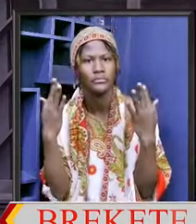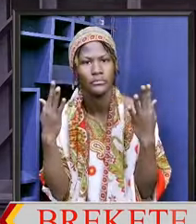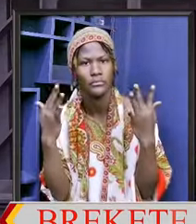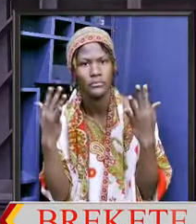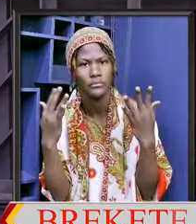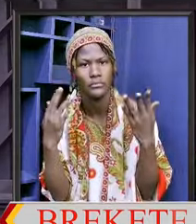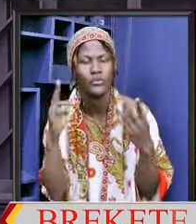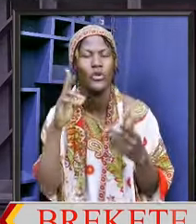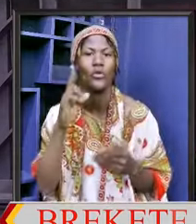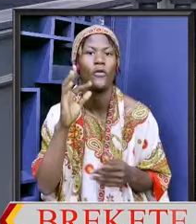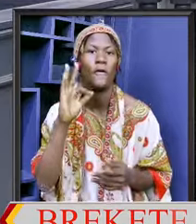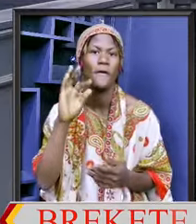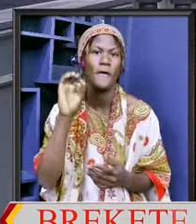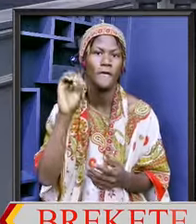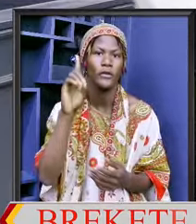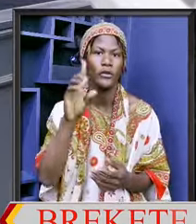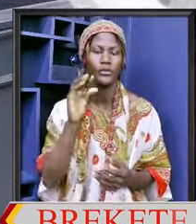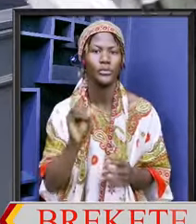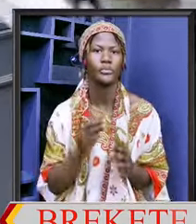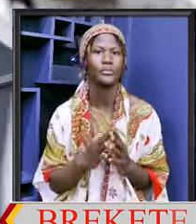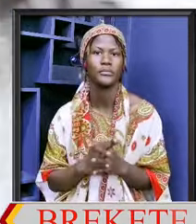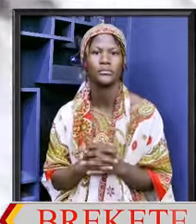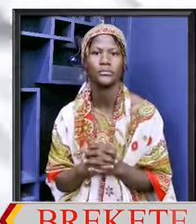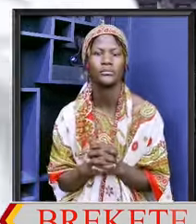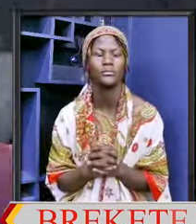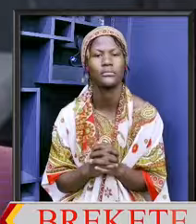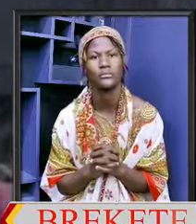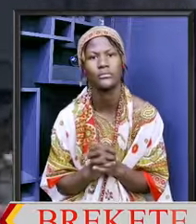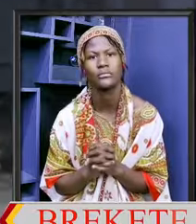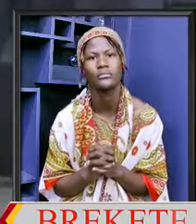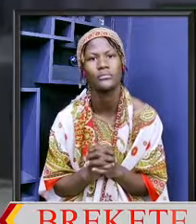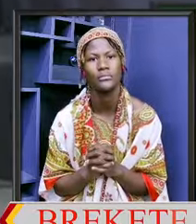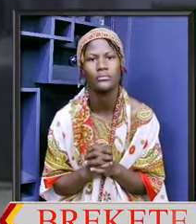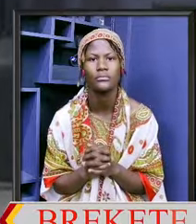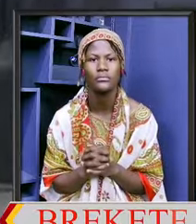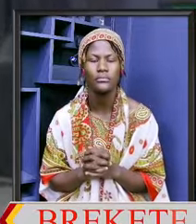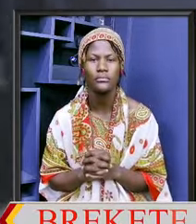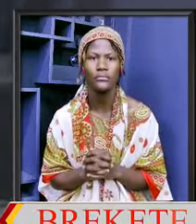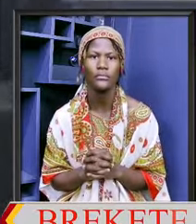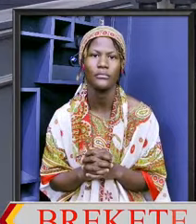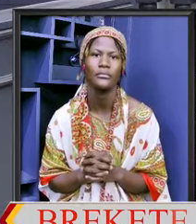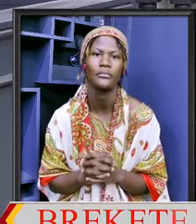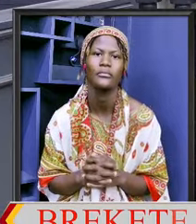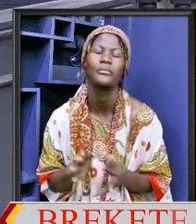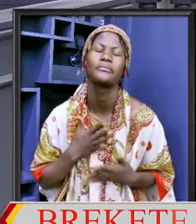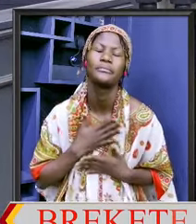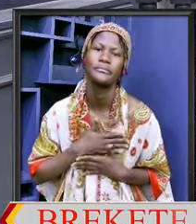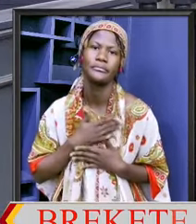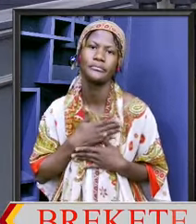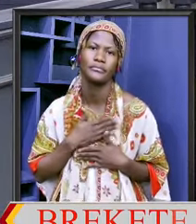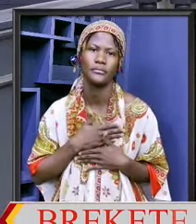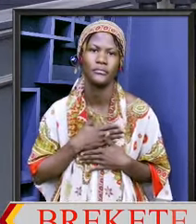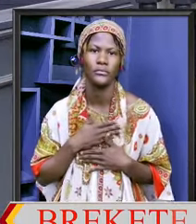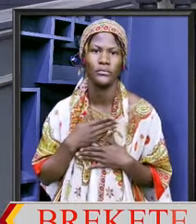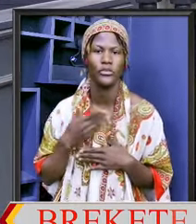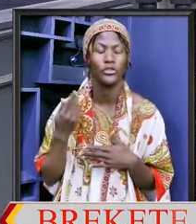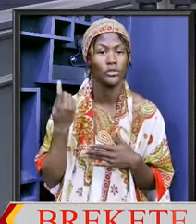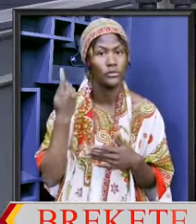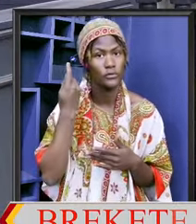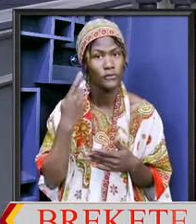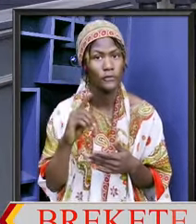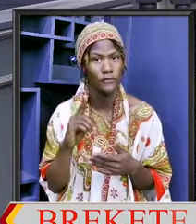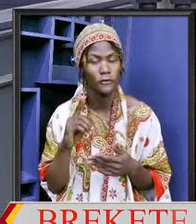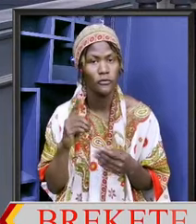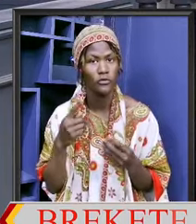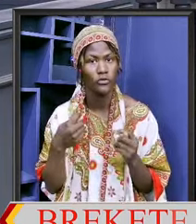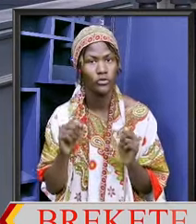Thank you, Madam President. Ufedor. Yes, Madam President. I beg for those people we go look